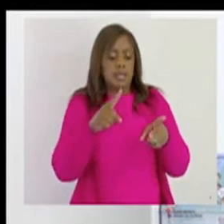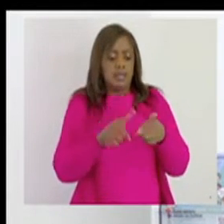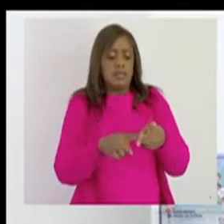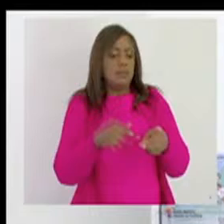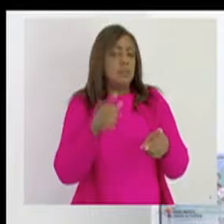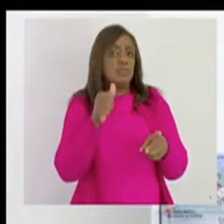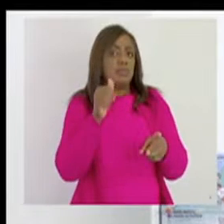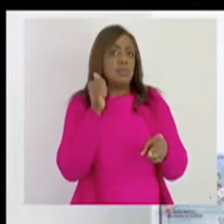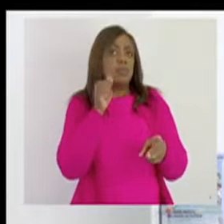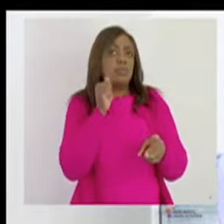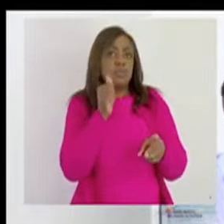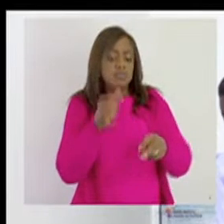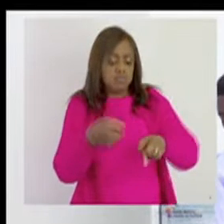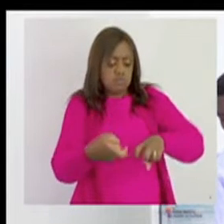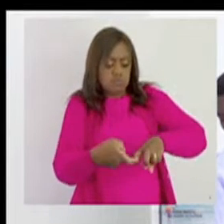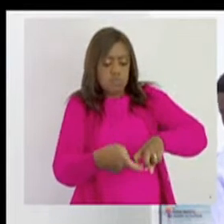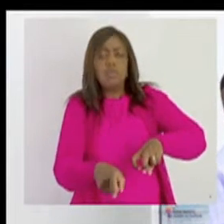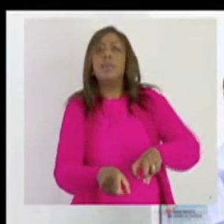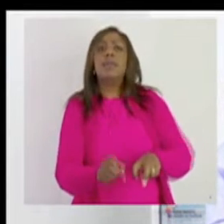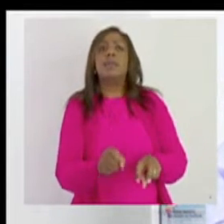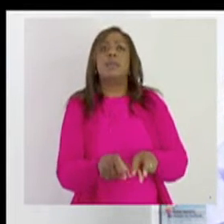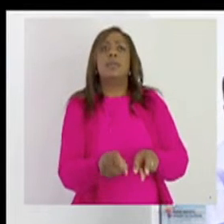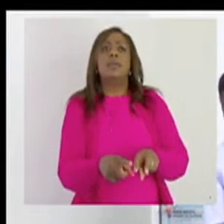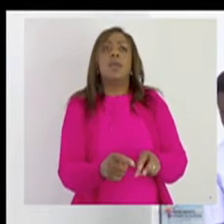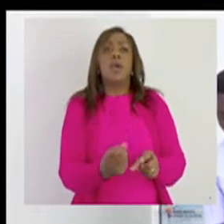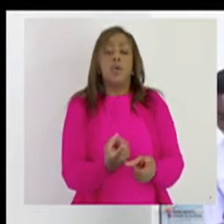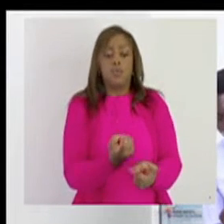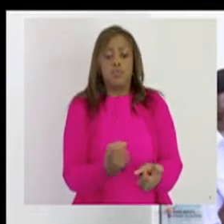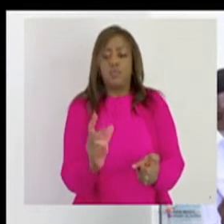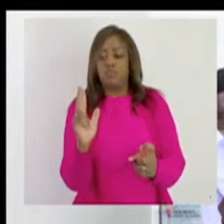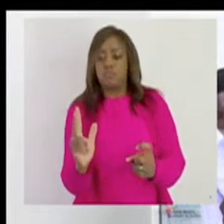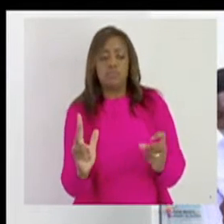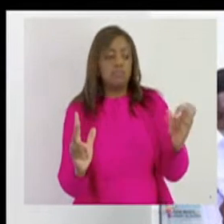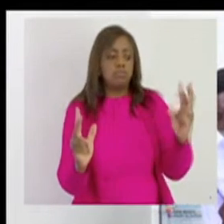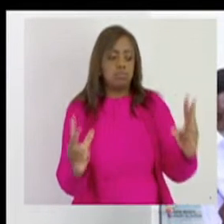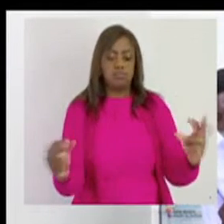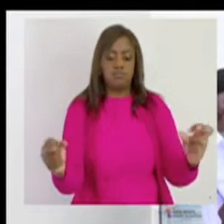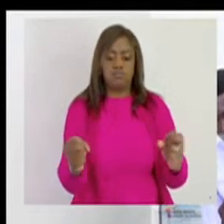they spread from one person to another person through